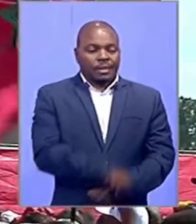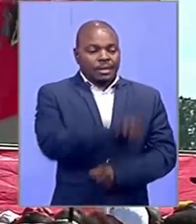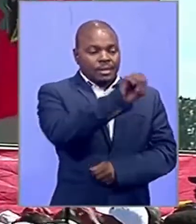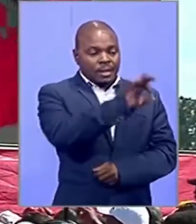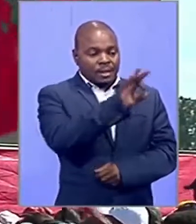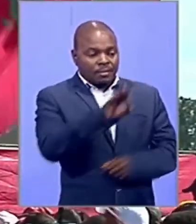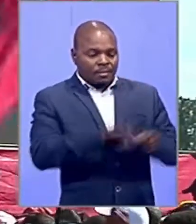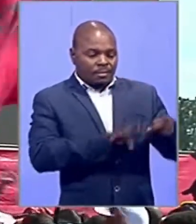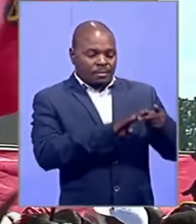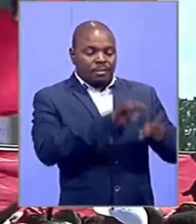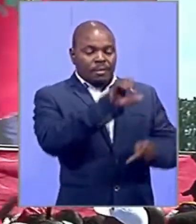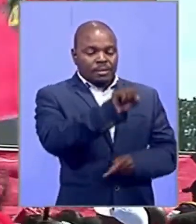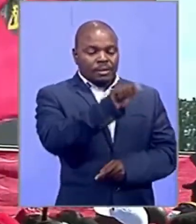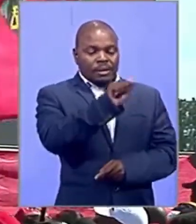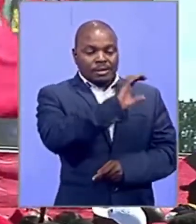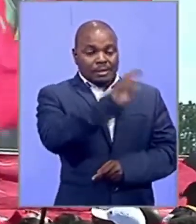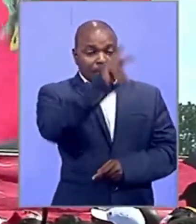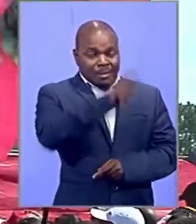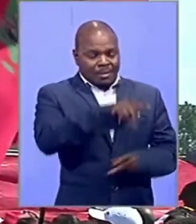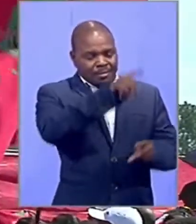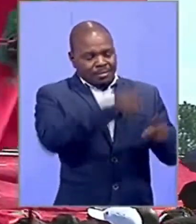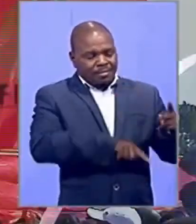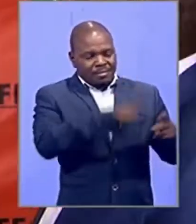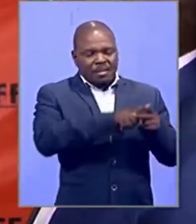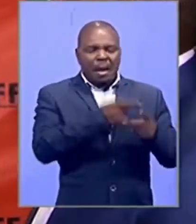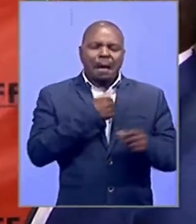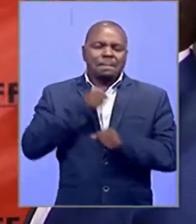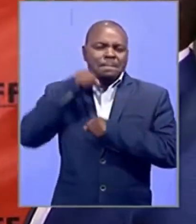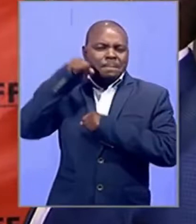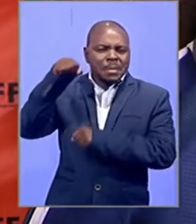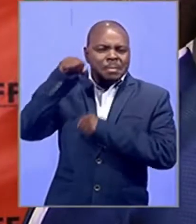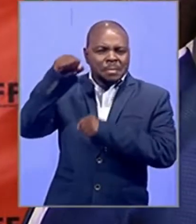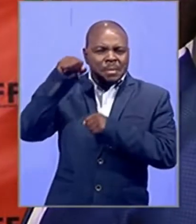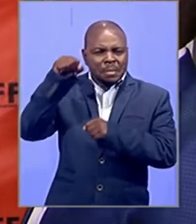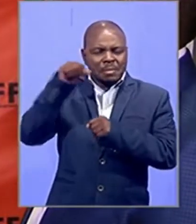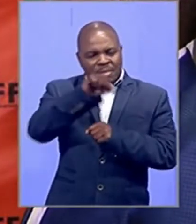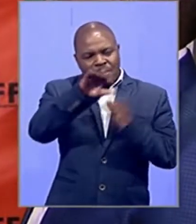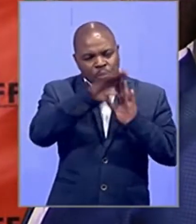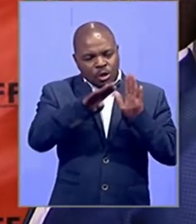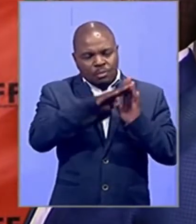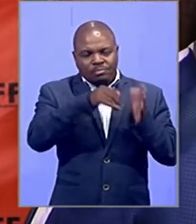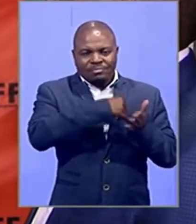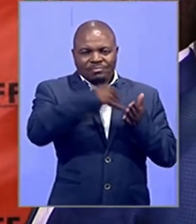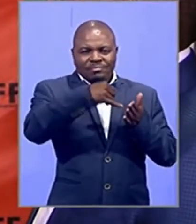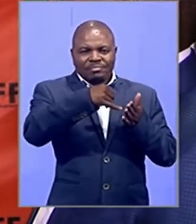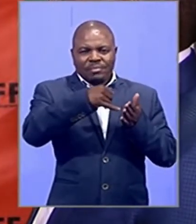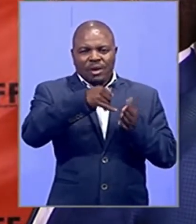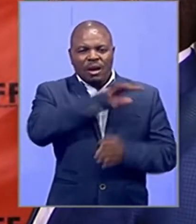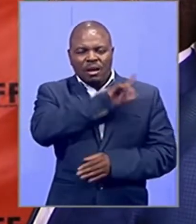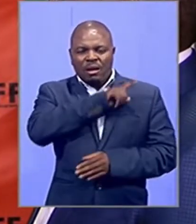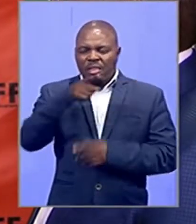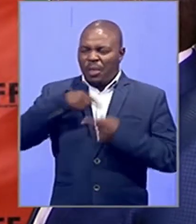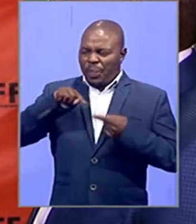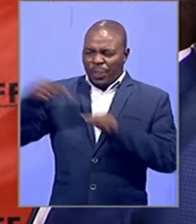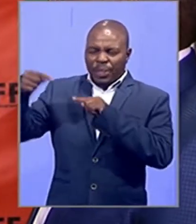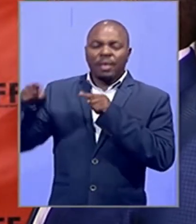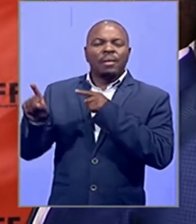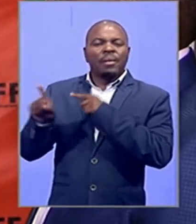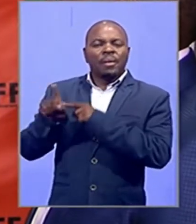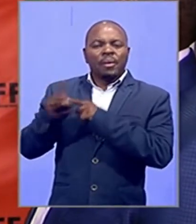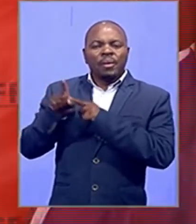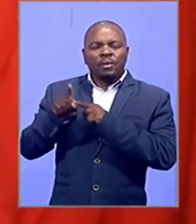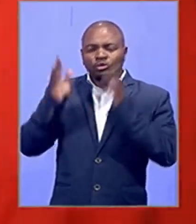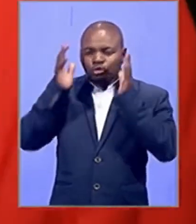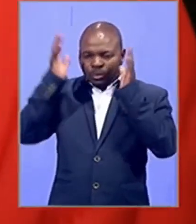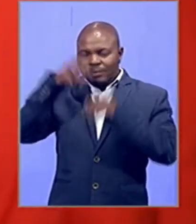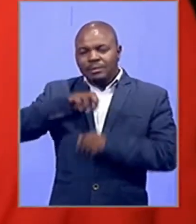EFF le SACP di hlakotse matsholo ohle a boipelaetso a neng a le kgahlano le Morena Mswati nakong ya mokete wa tlhomamiso